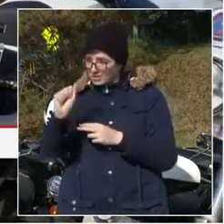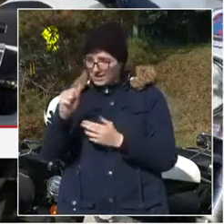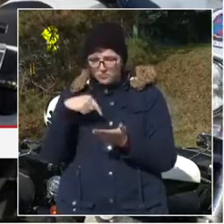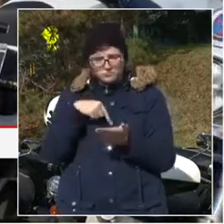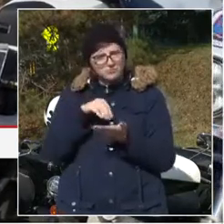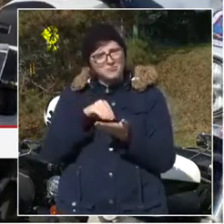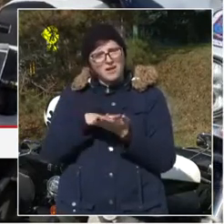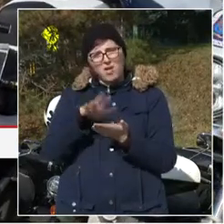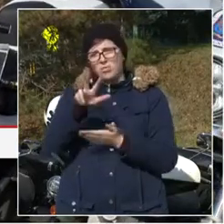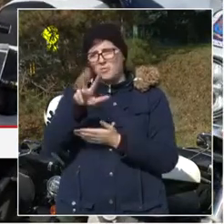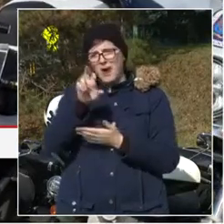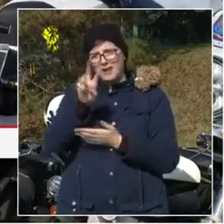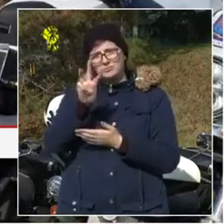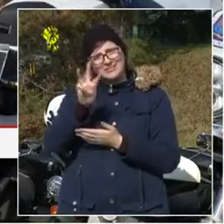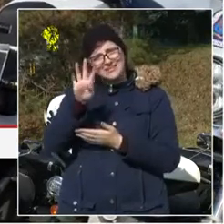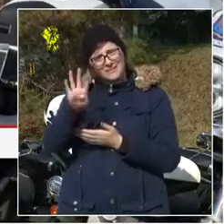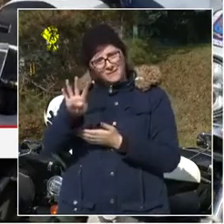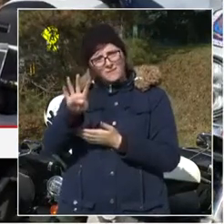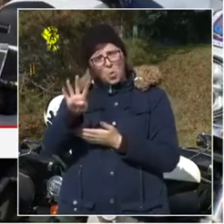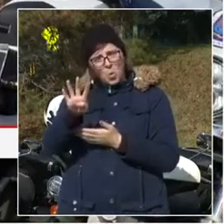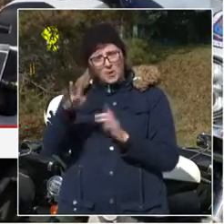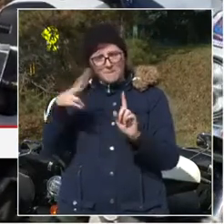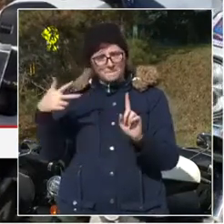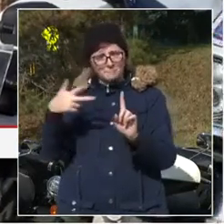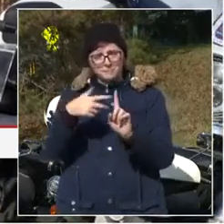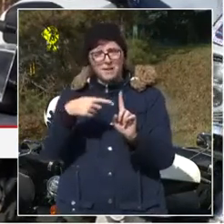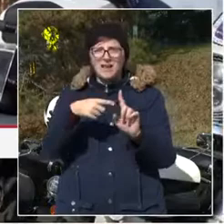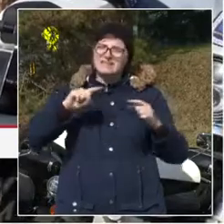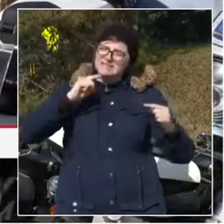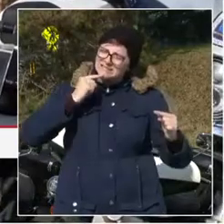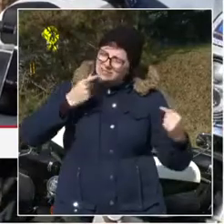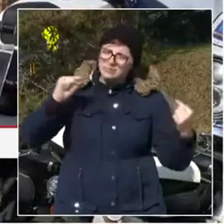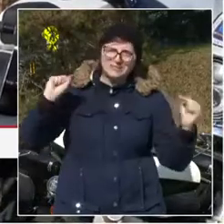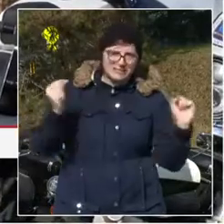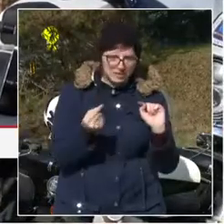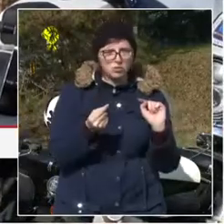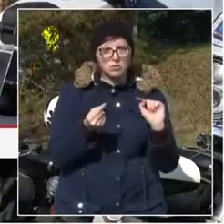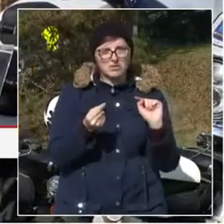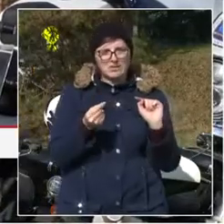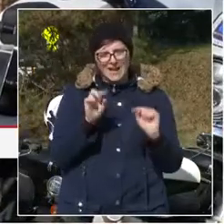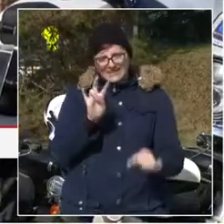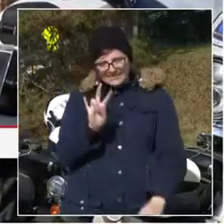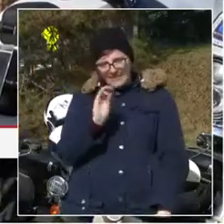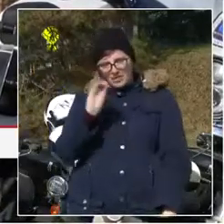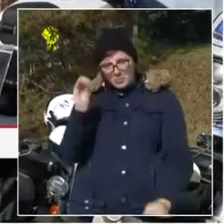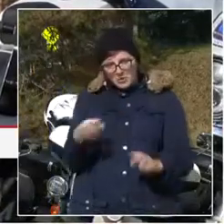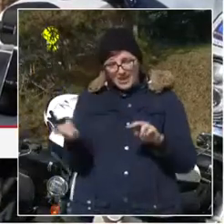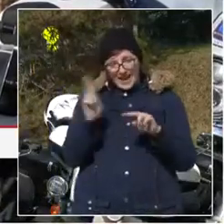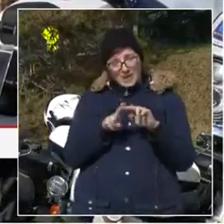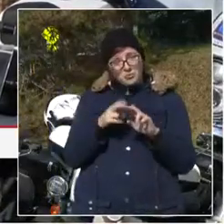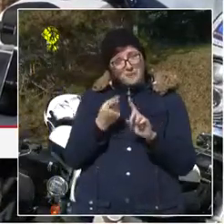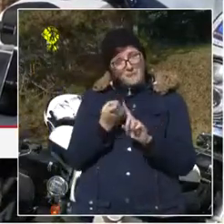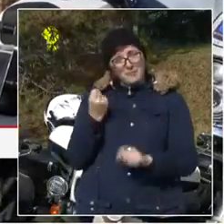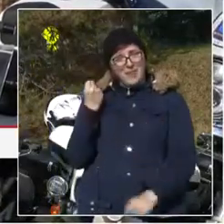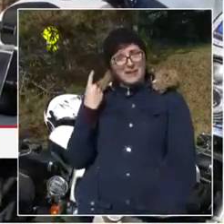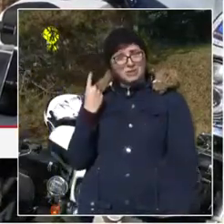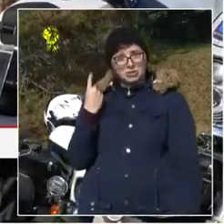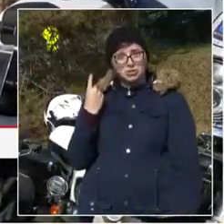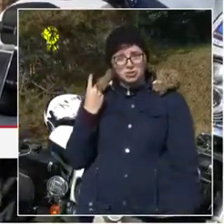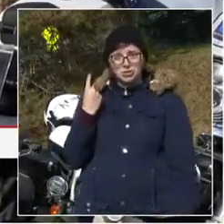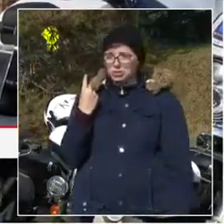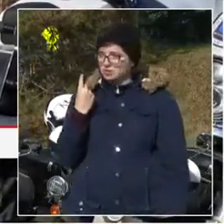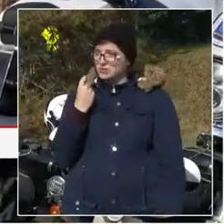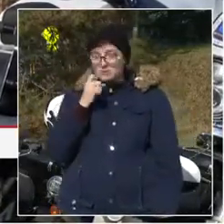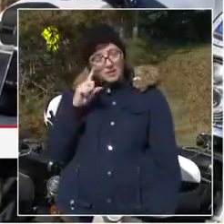recorded 364 pedestrian serious injuries. That's 7% increase over last year. Not just a